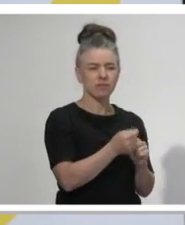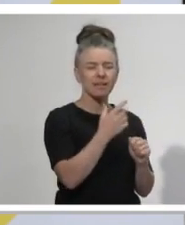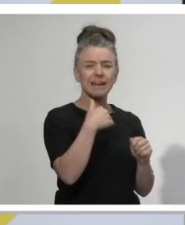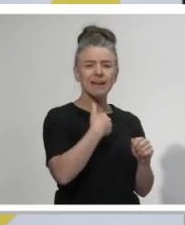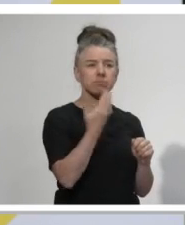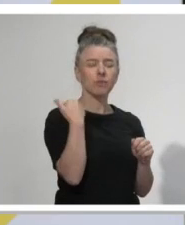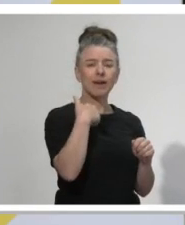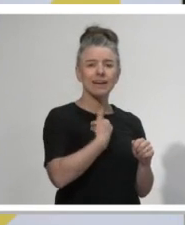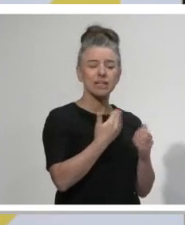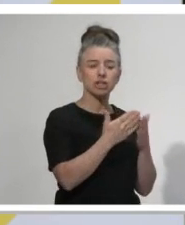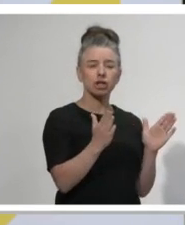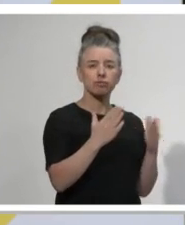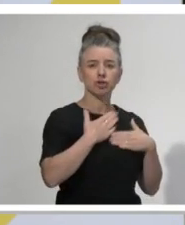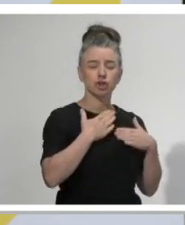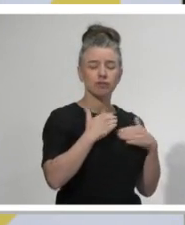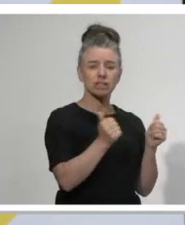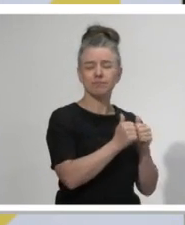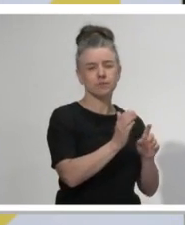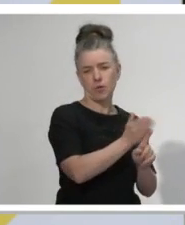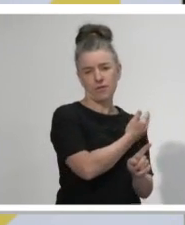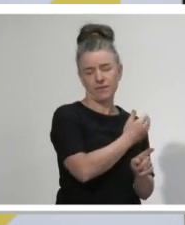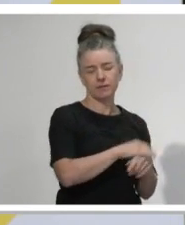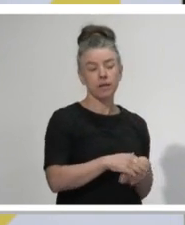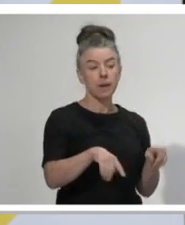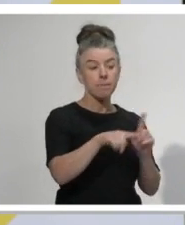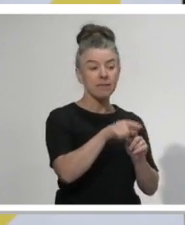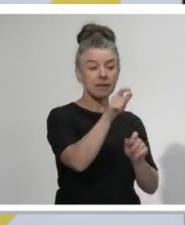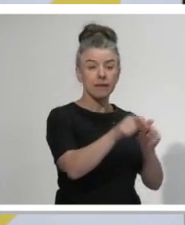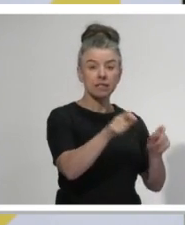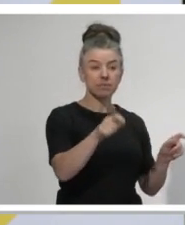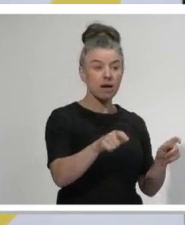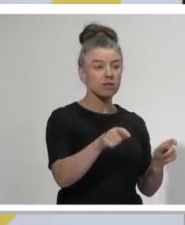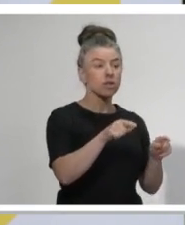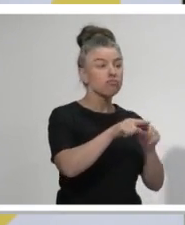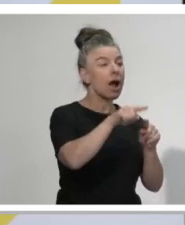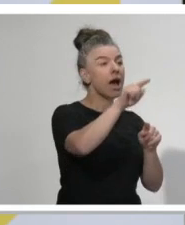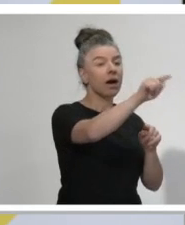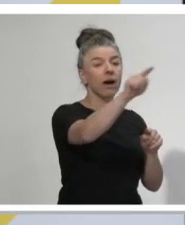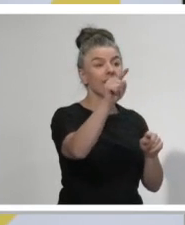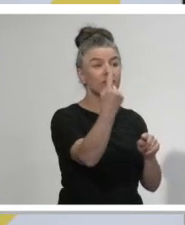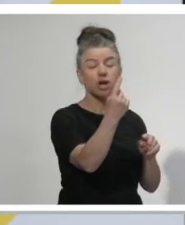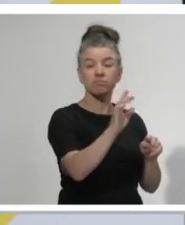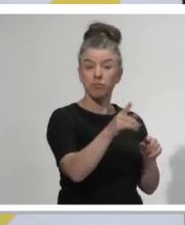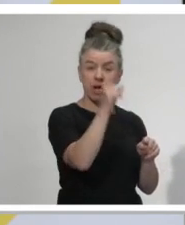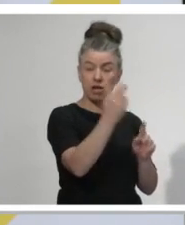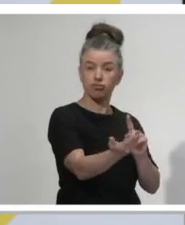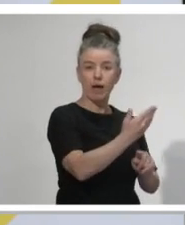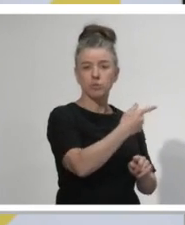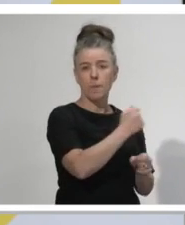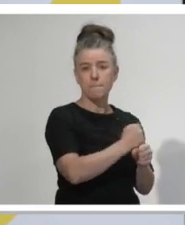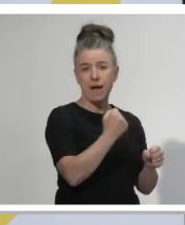agreement and making the scheme more flexible by not requiring customers to have drawn down all existing facilities before